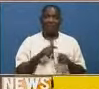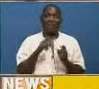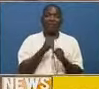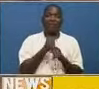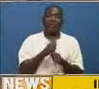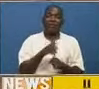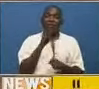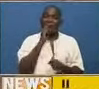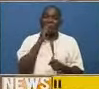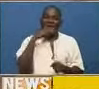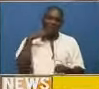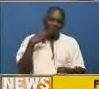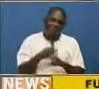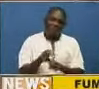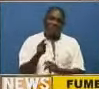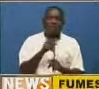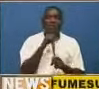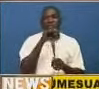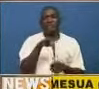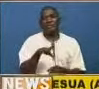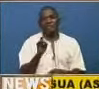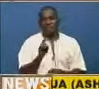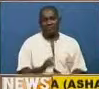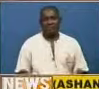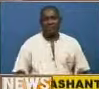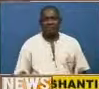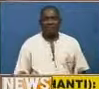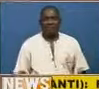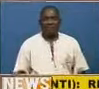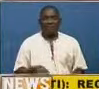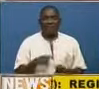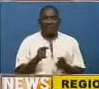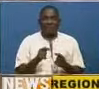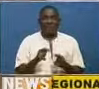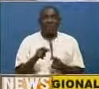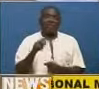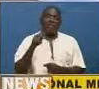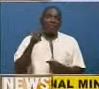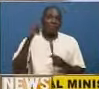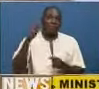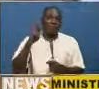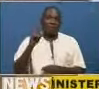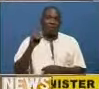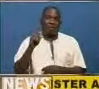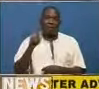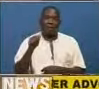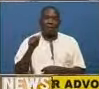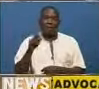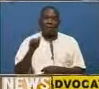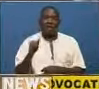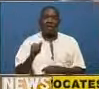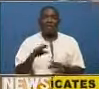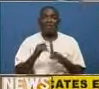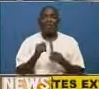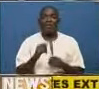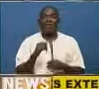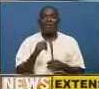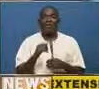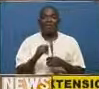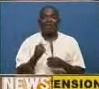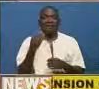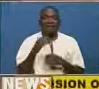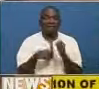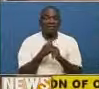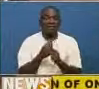making drinking water a big challenge for Achim Dochi. The Tesano branch of the Rotary Club International visited the community some 5